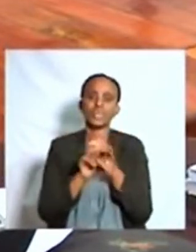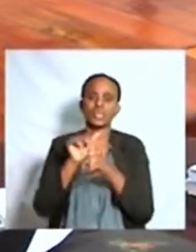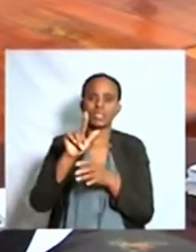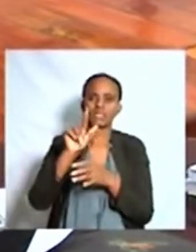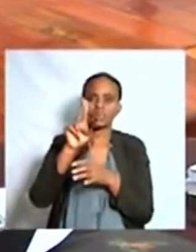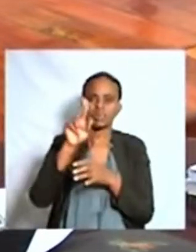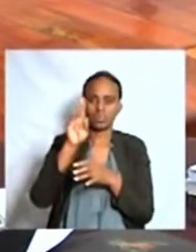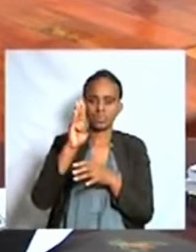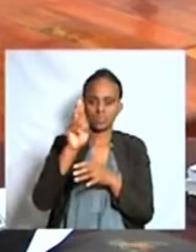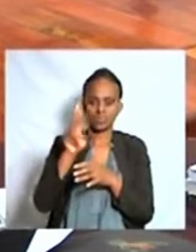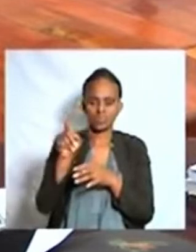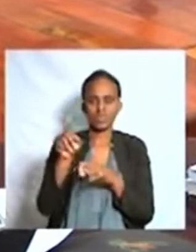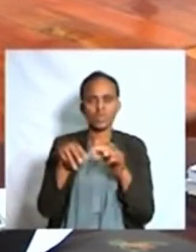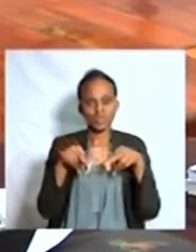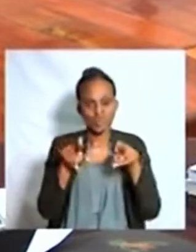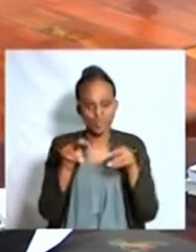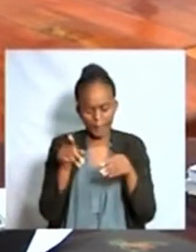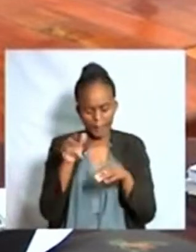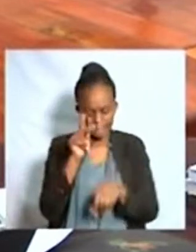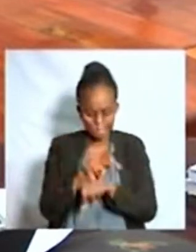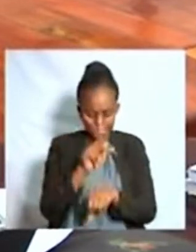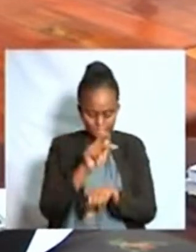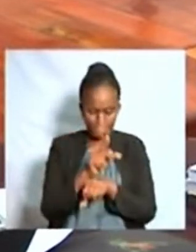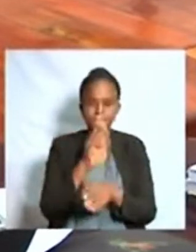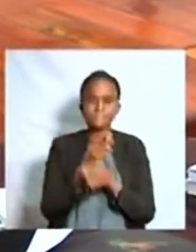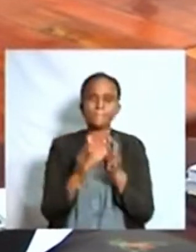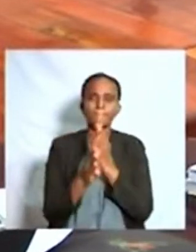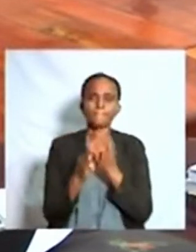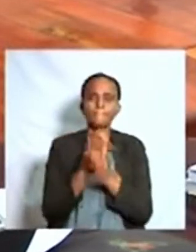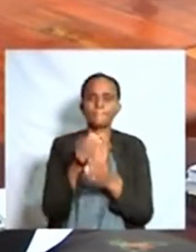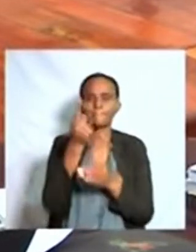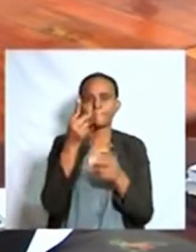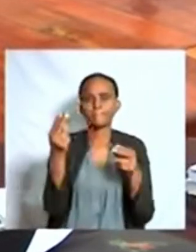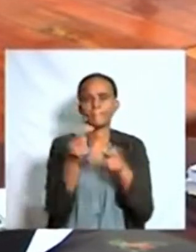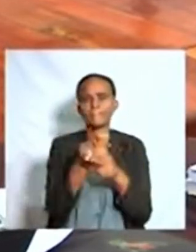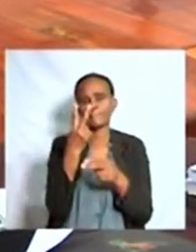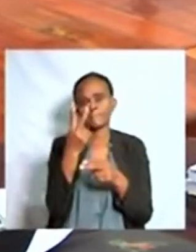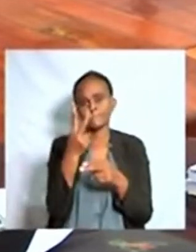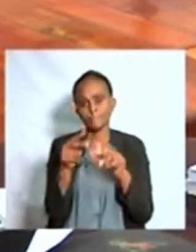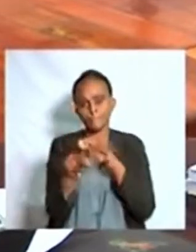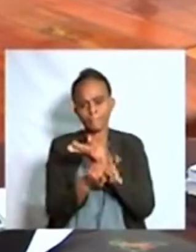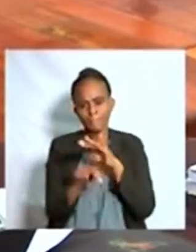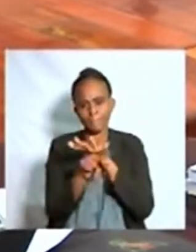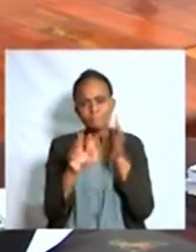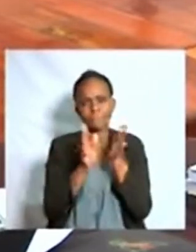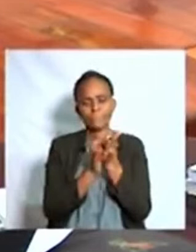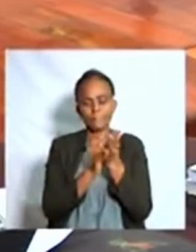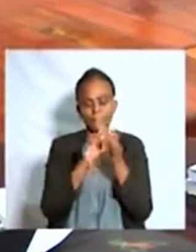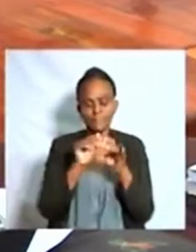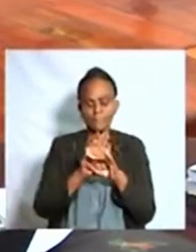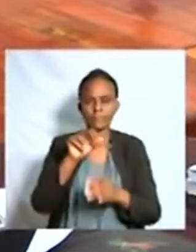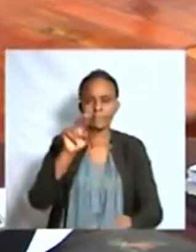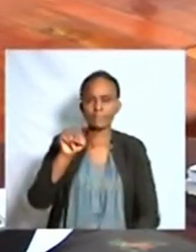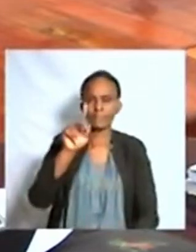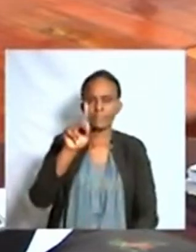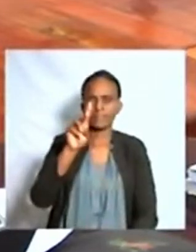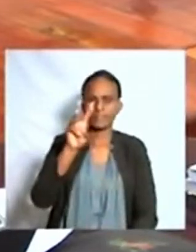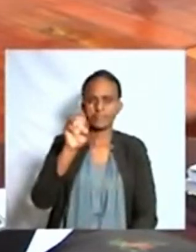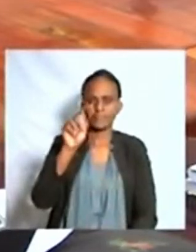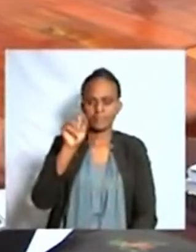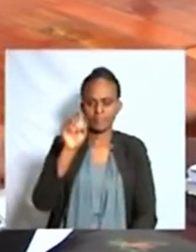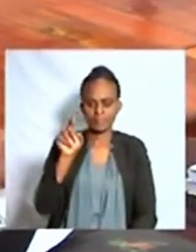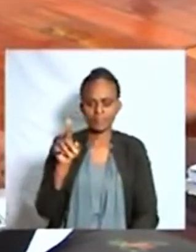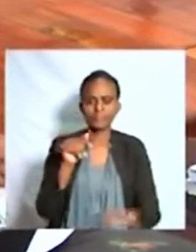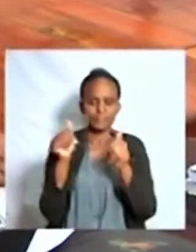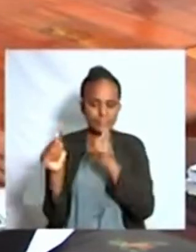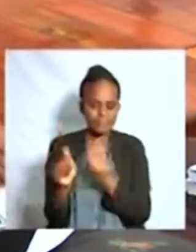As regards the project of the construction by 1x2 classroom block at Nkweto Primary School in Kaunga Ward, the action